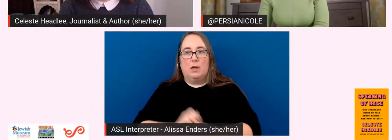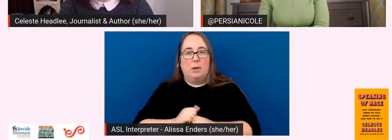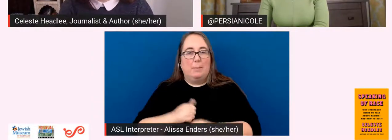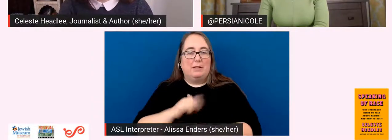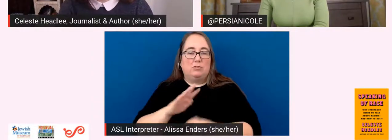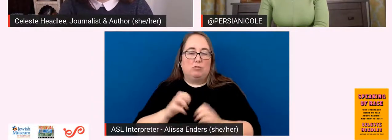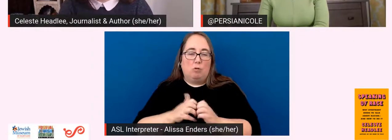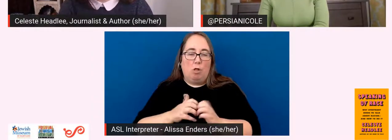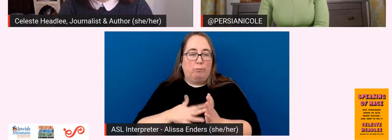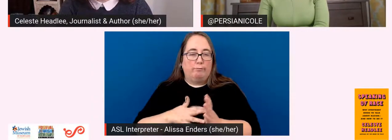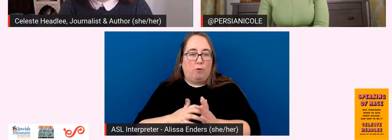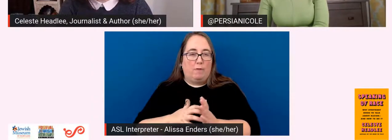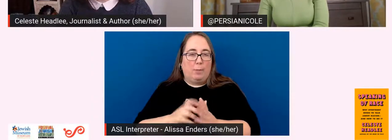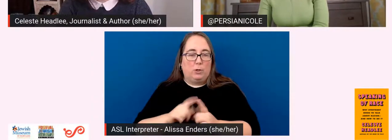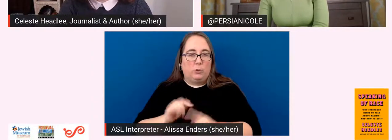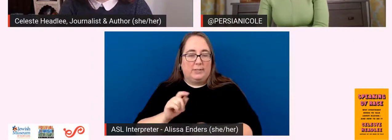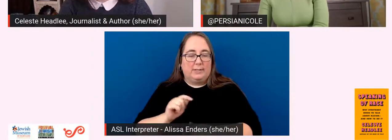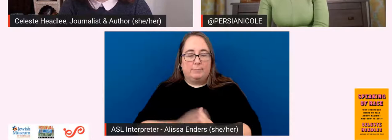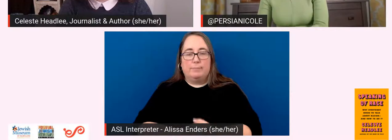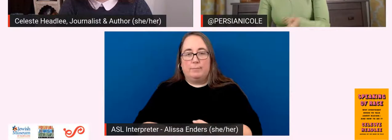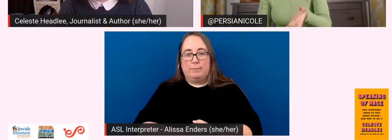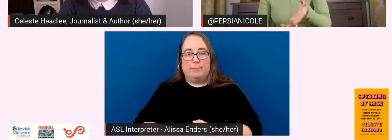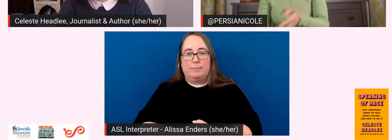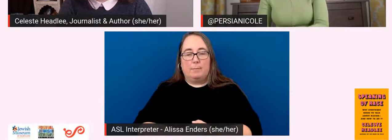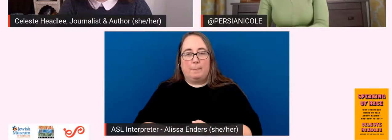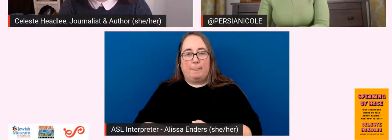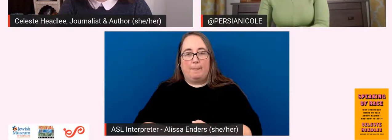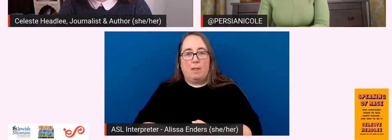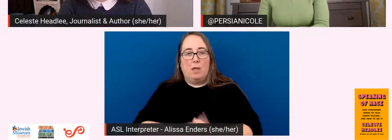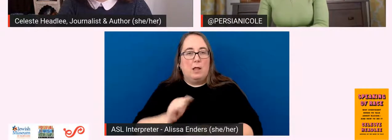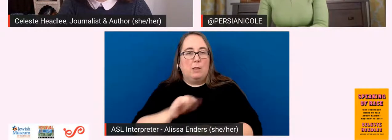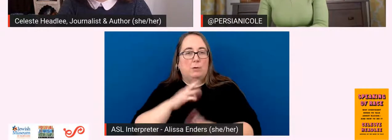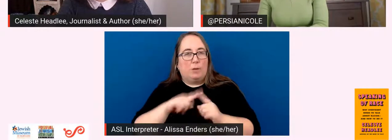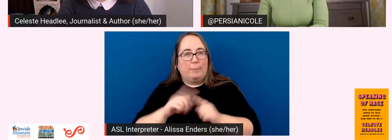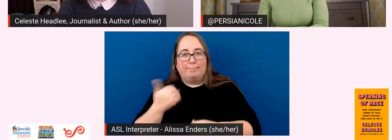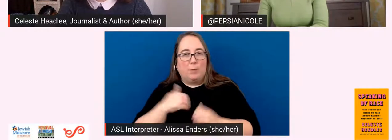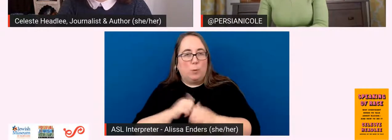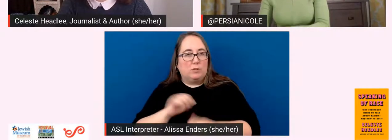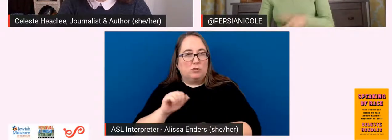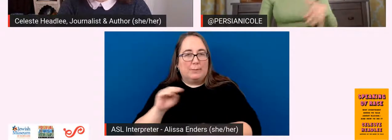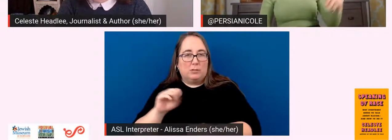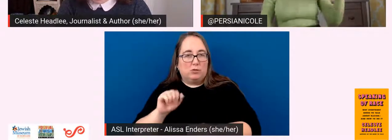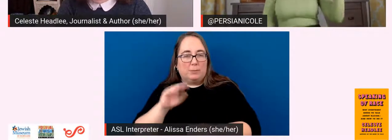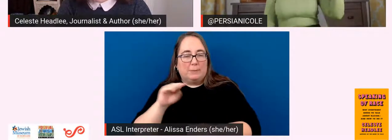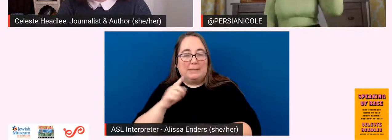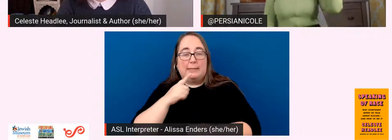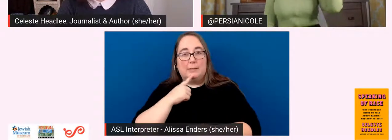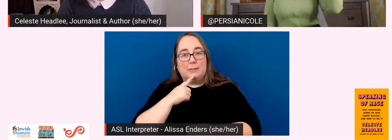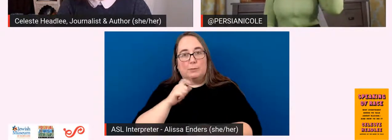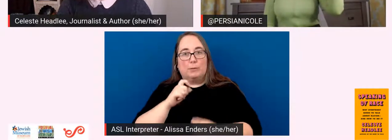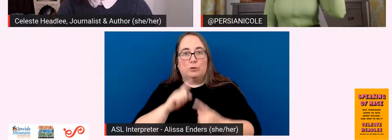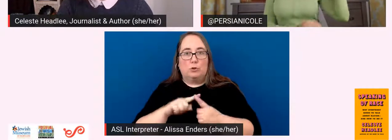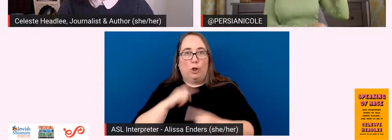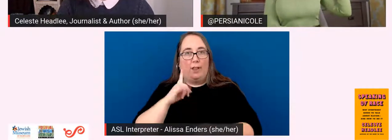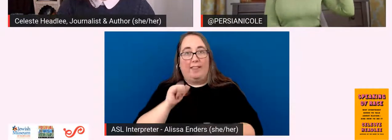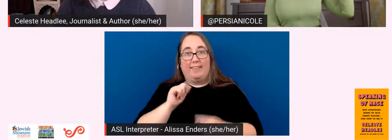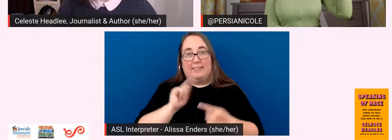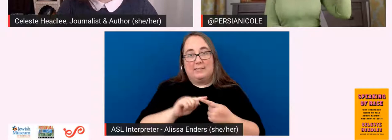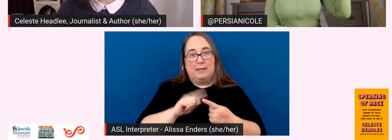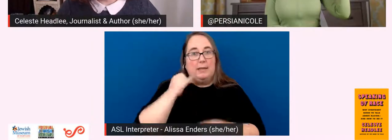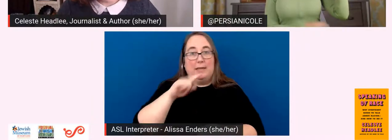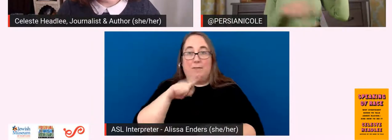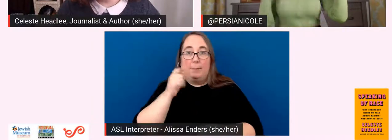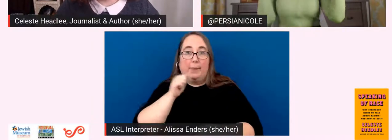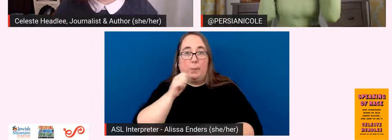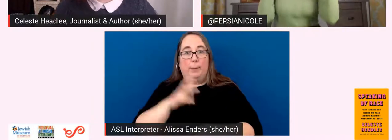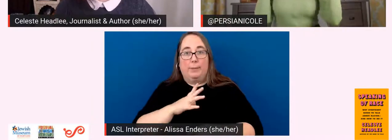vulnerable to it. Yeah. And it doesn't help, like we talked about earlier, with social media, because social media says you're supposed to look like this. If you're a black